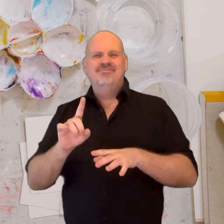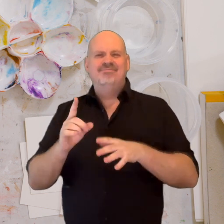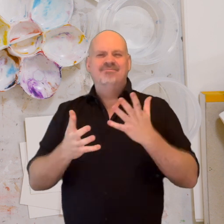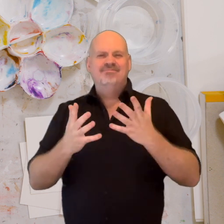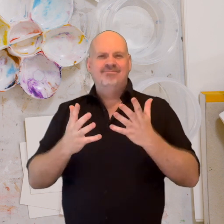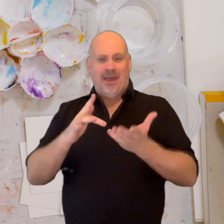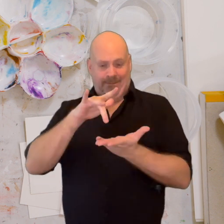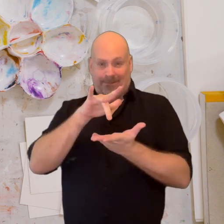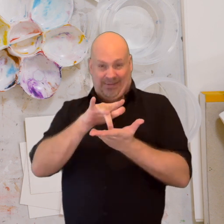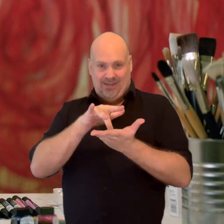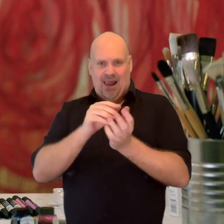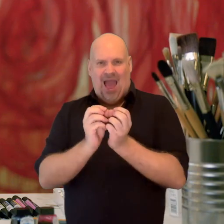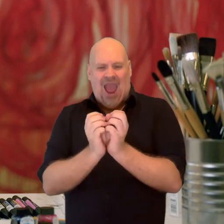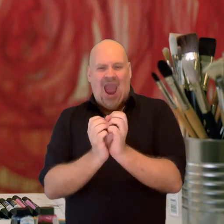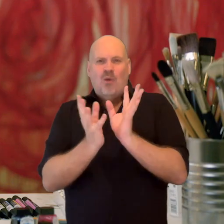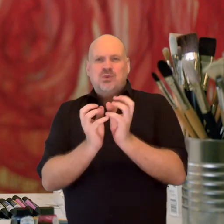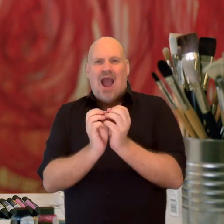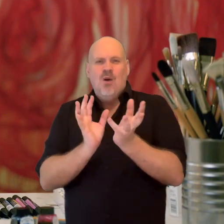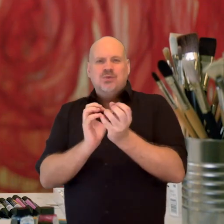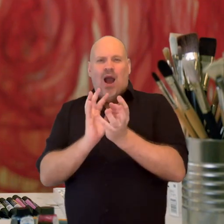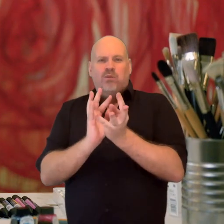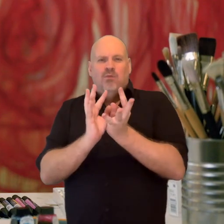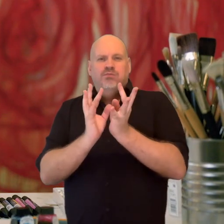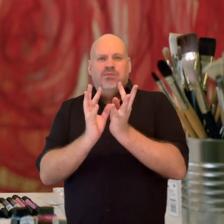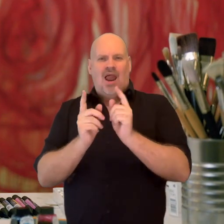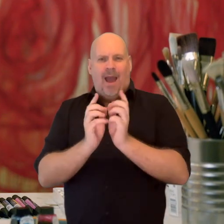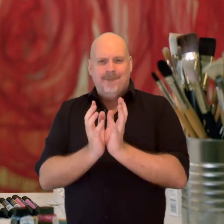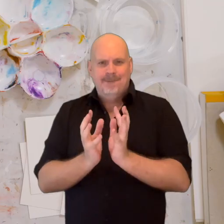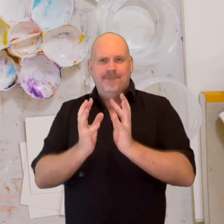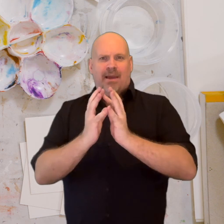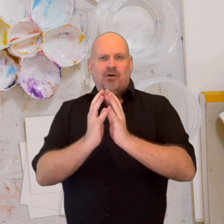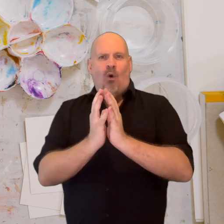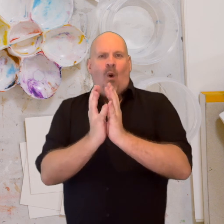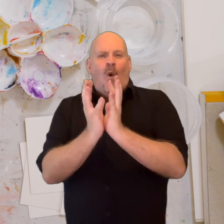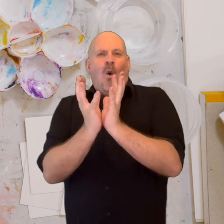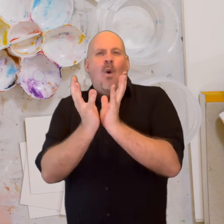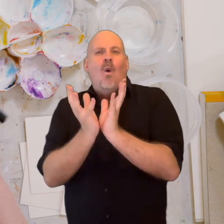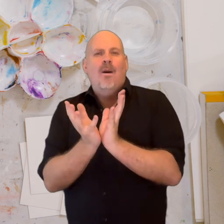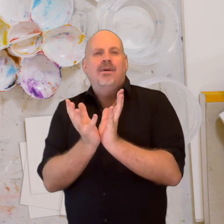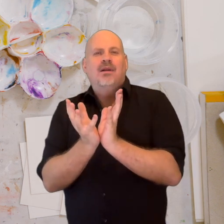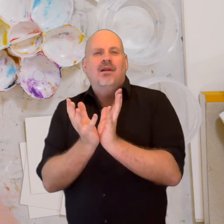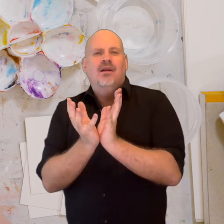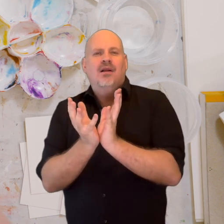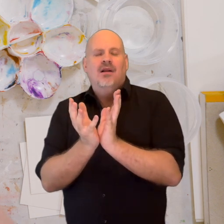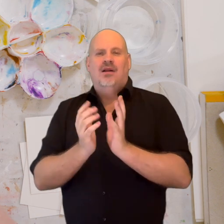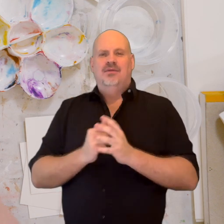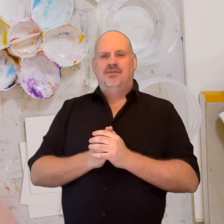outwards from the middle, like a big bud that's just opening up.